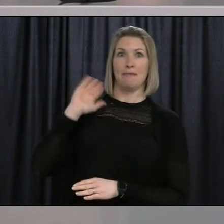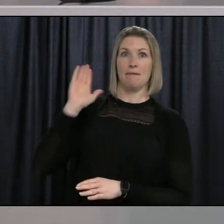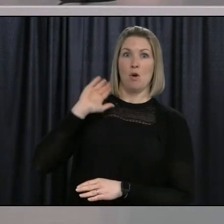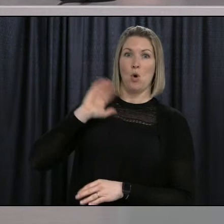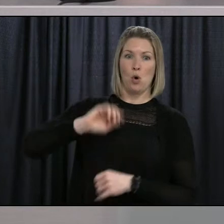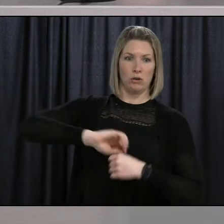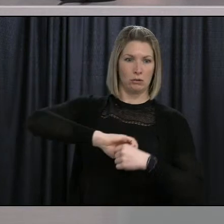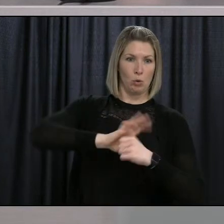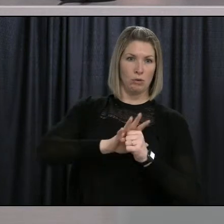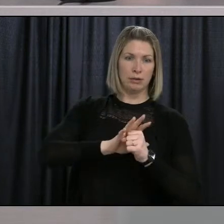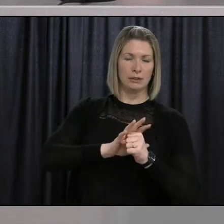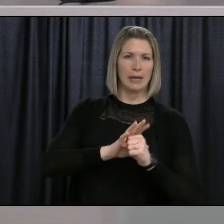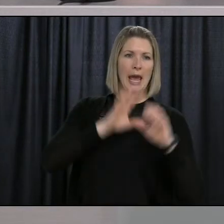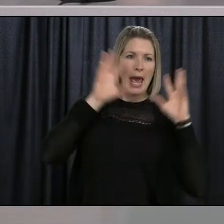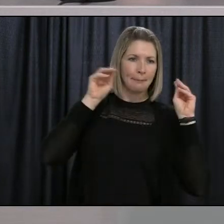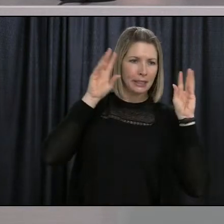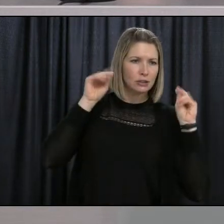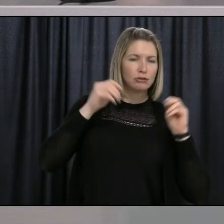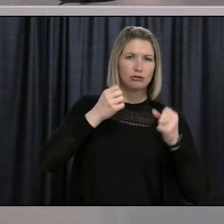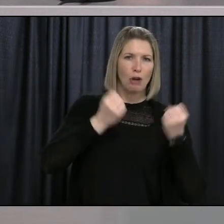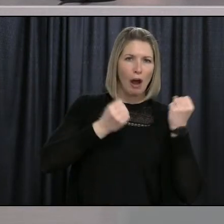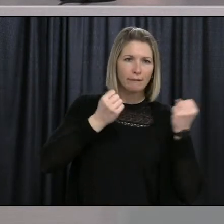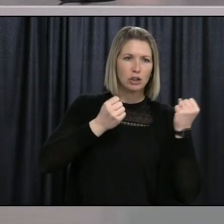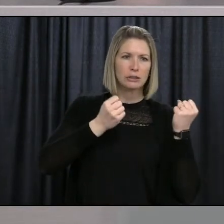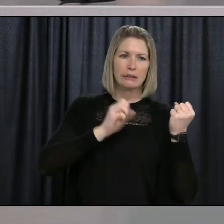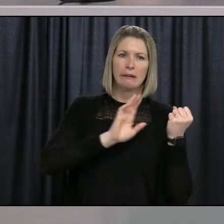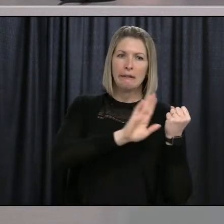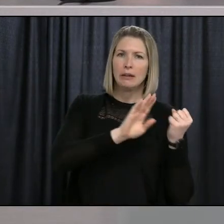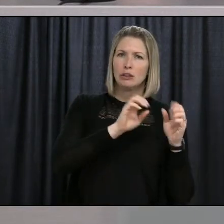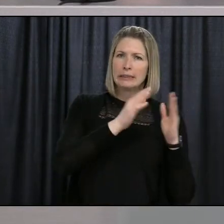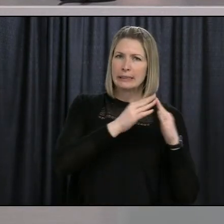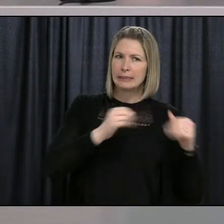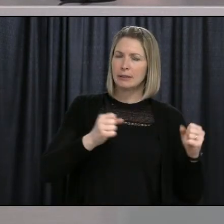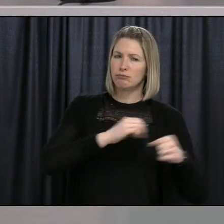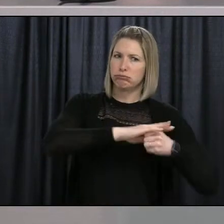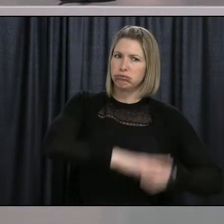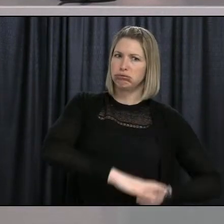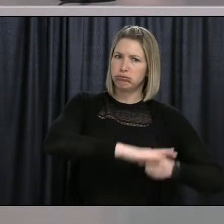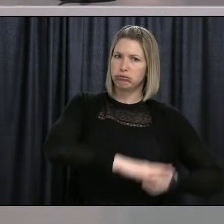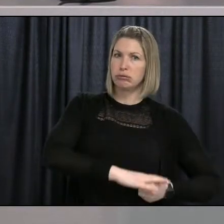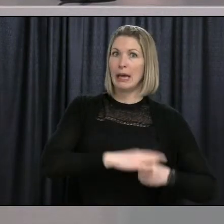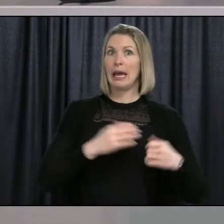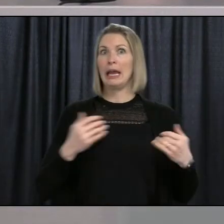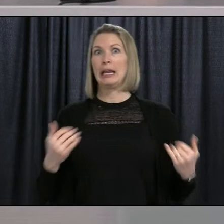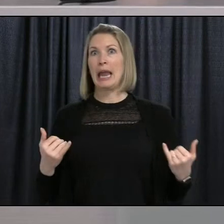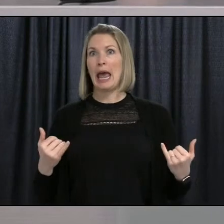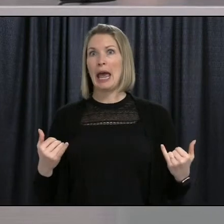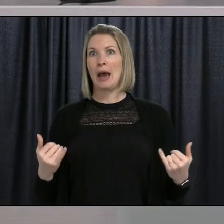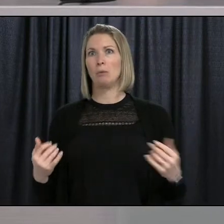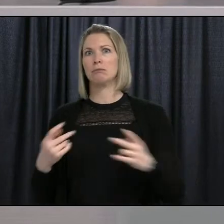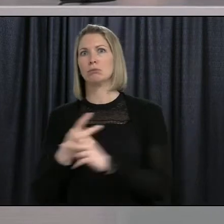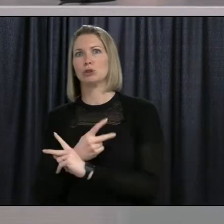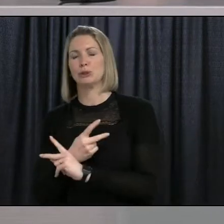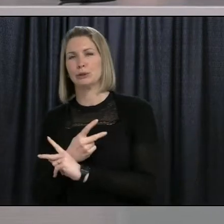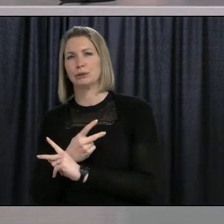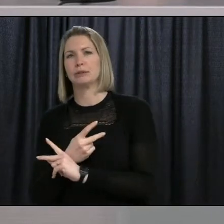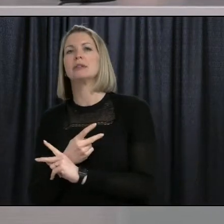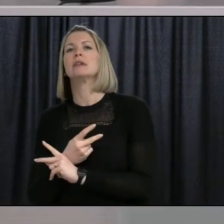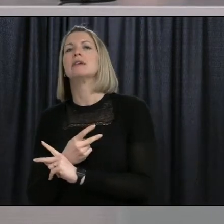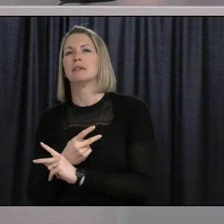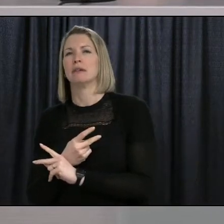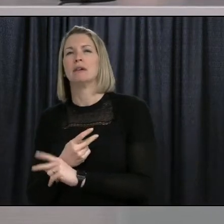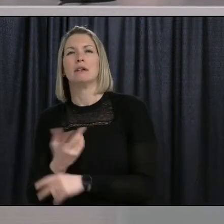system. What plans can be put in place now to mitigate further strain on that group, as now they're not only dealing with a positive case, but also